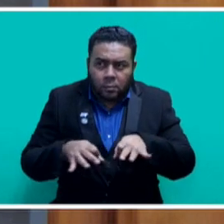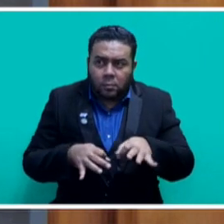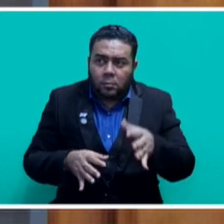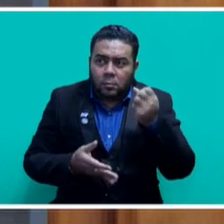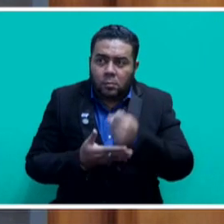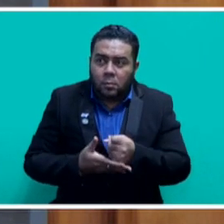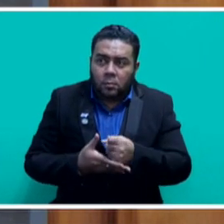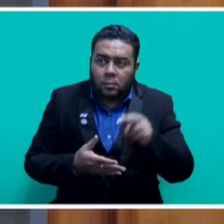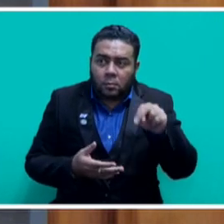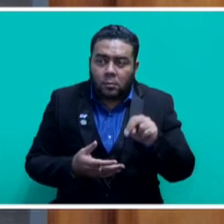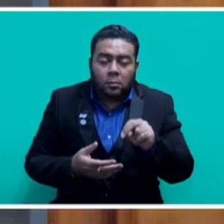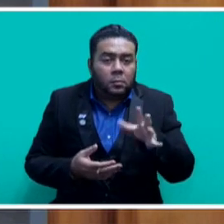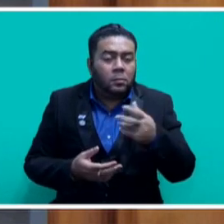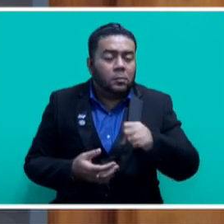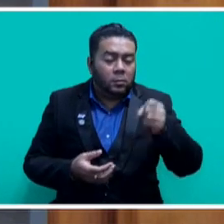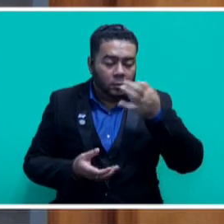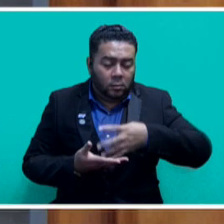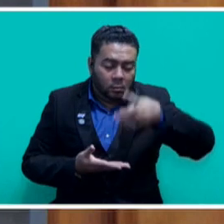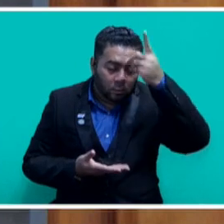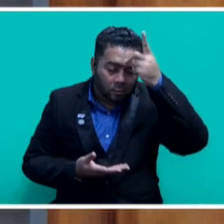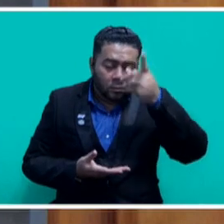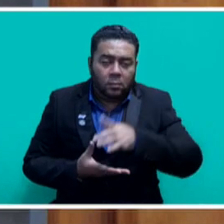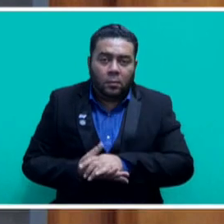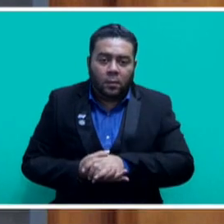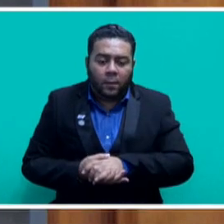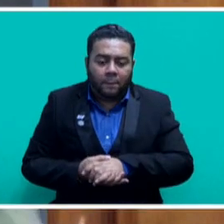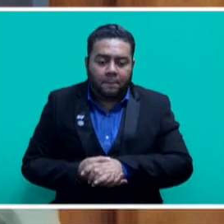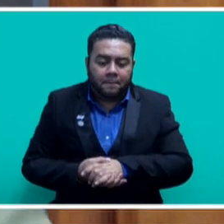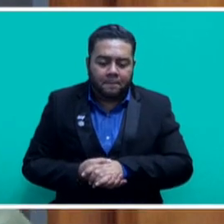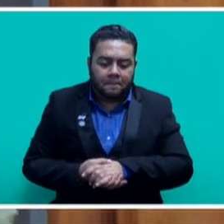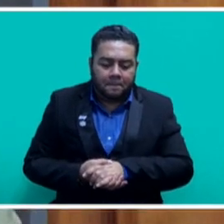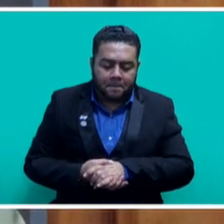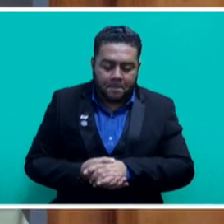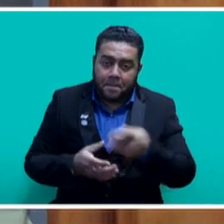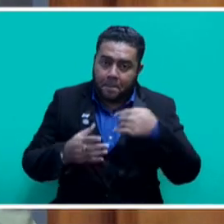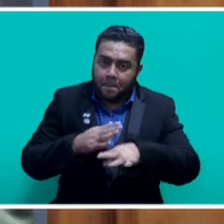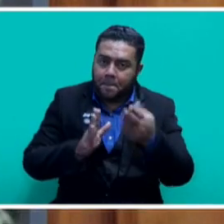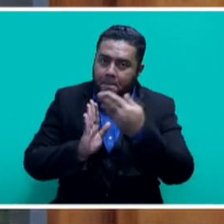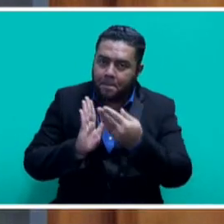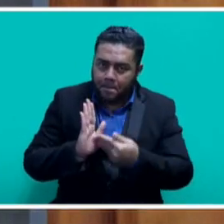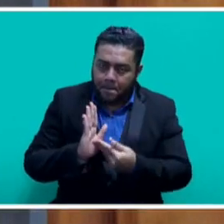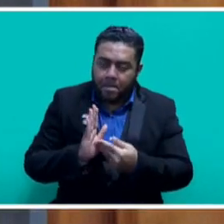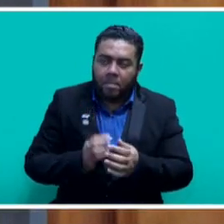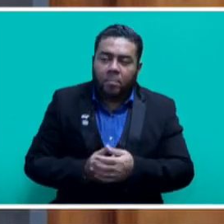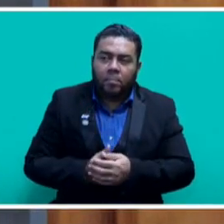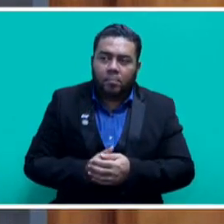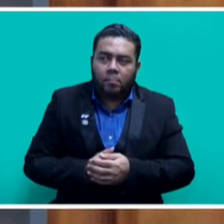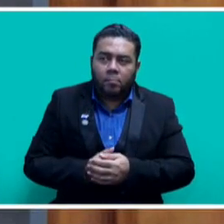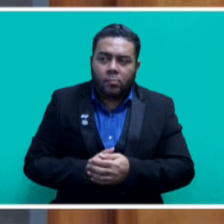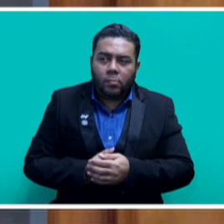needs of our education sector are adequately addressed in the budget. Mr. Speaker,